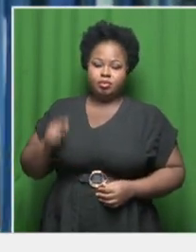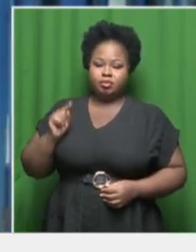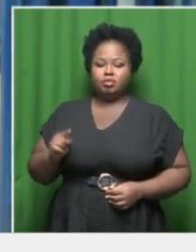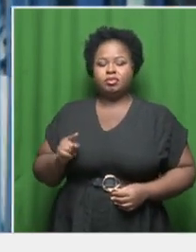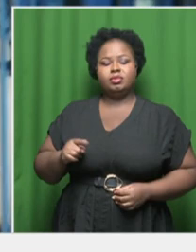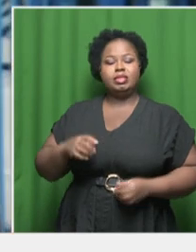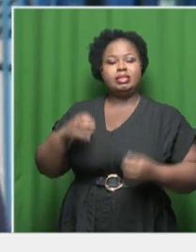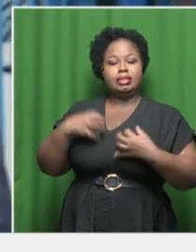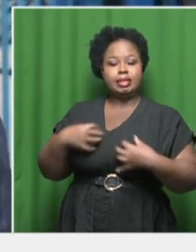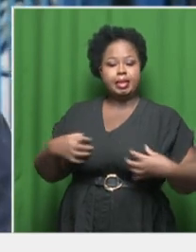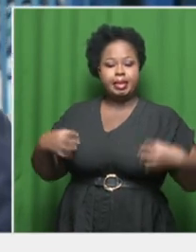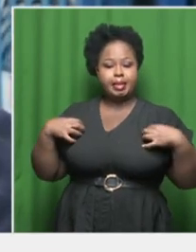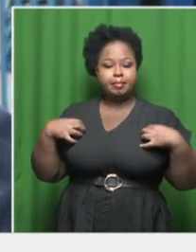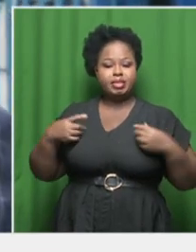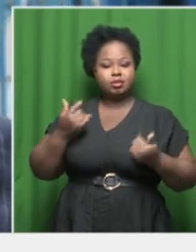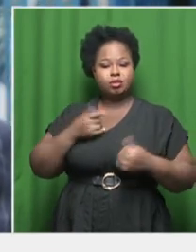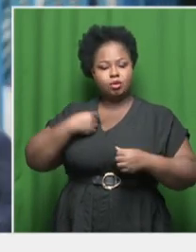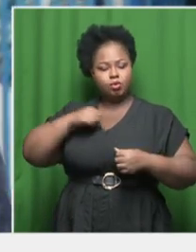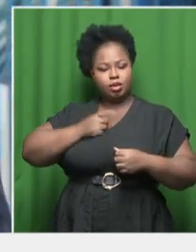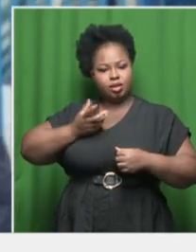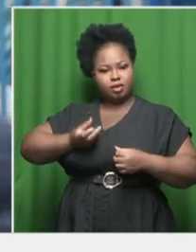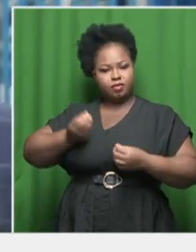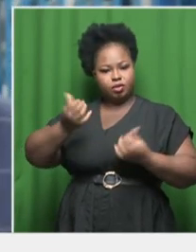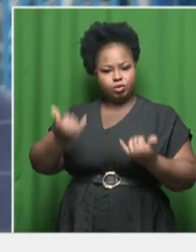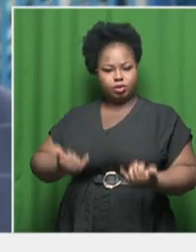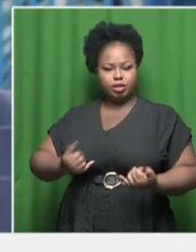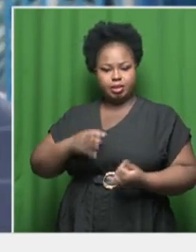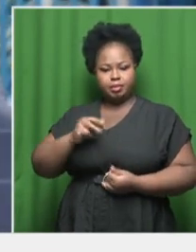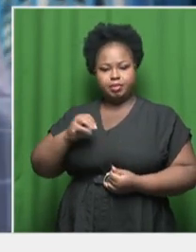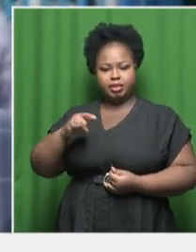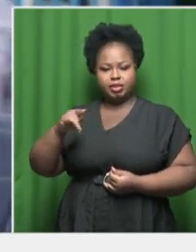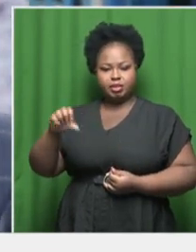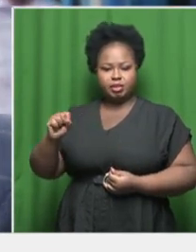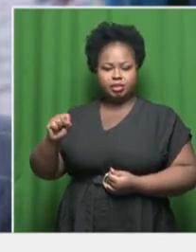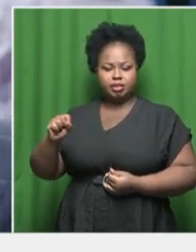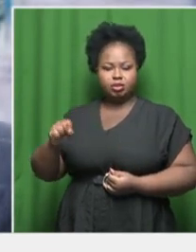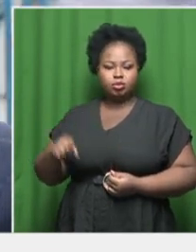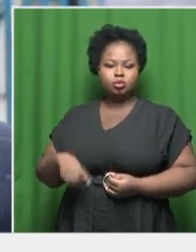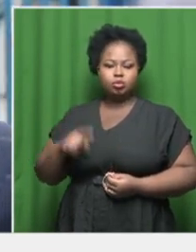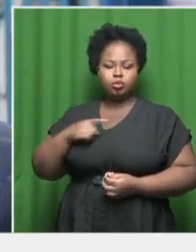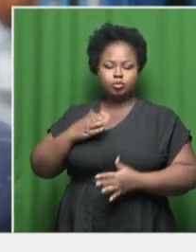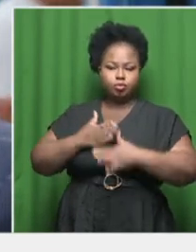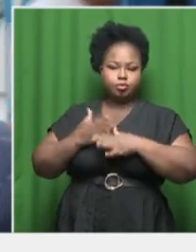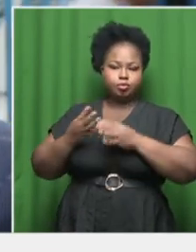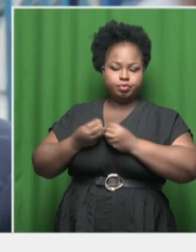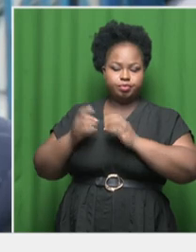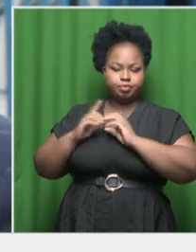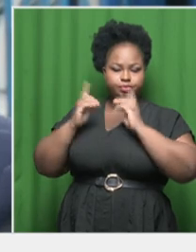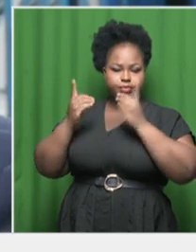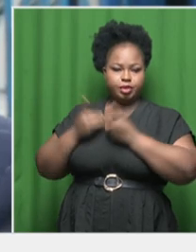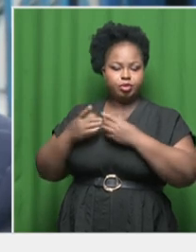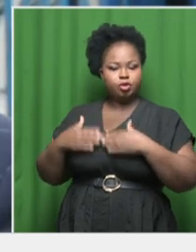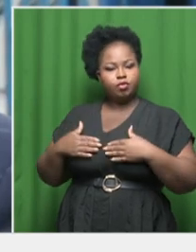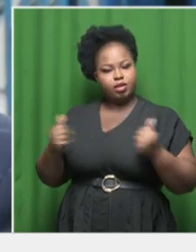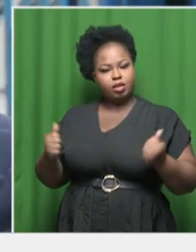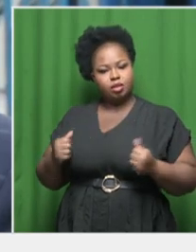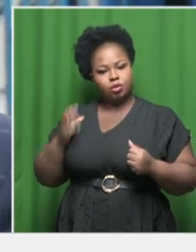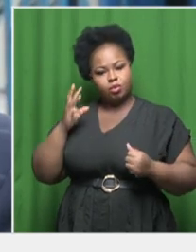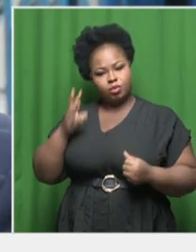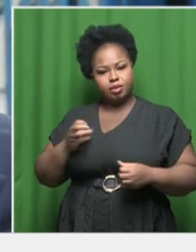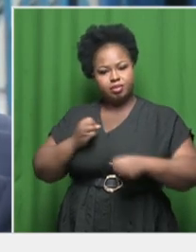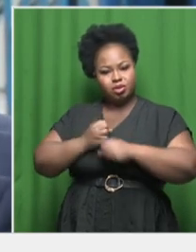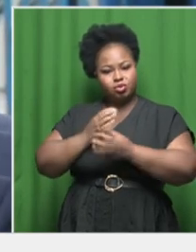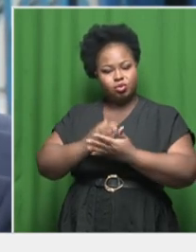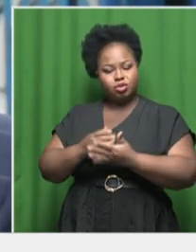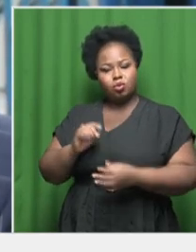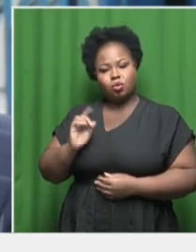of measles, as we are launching it here today, we are of the view that working hand in hand with the Department of Health, we will make sure that all